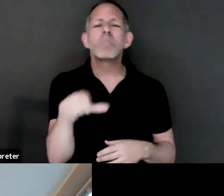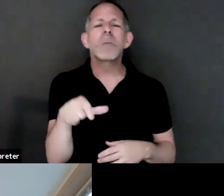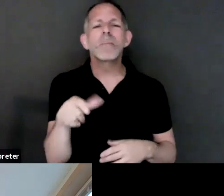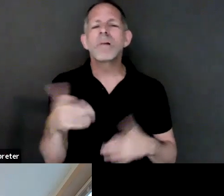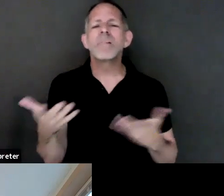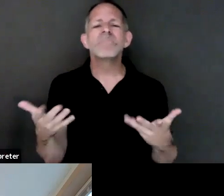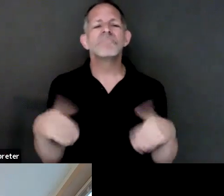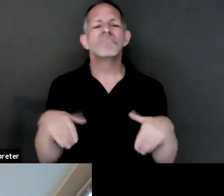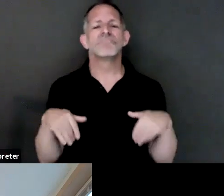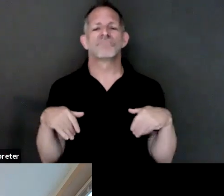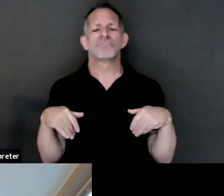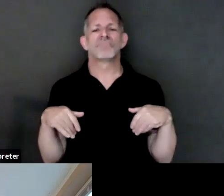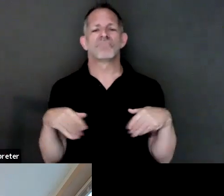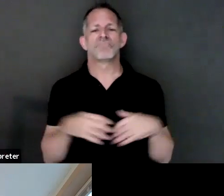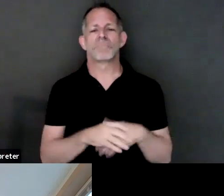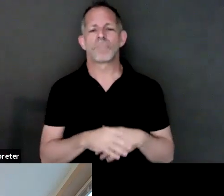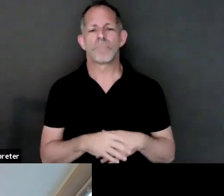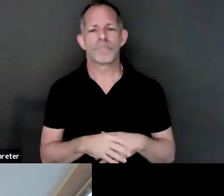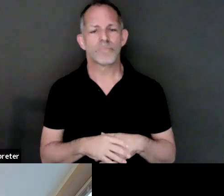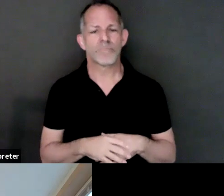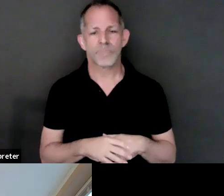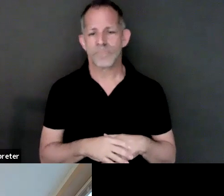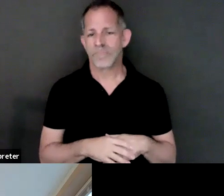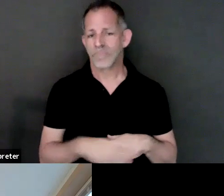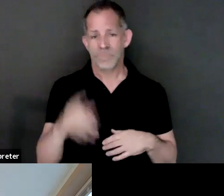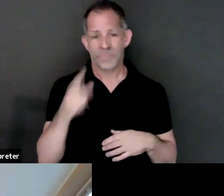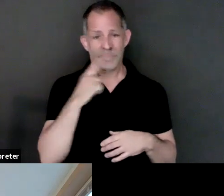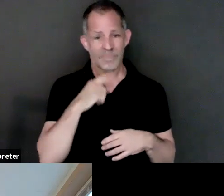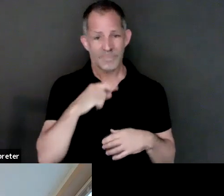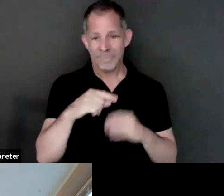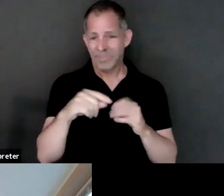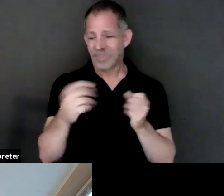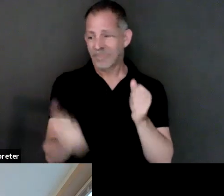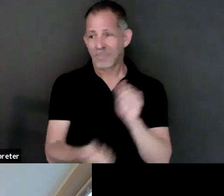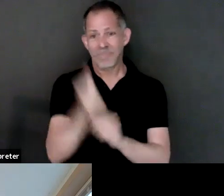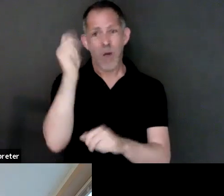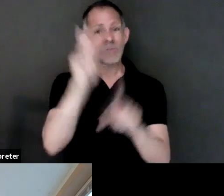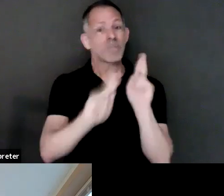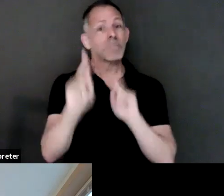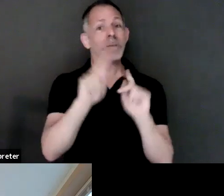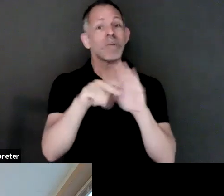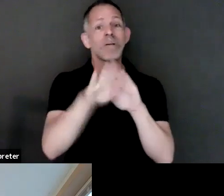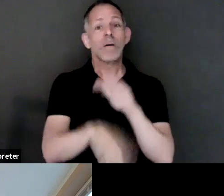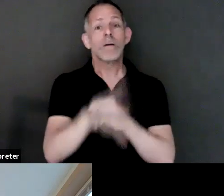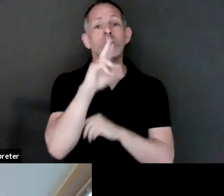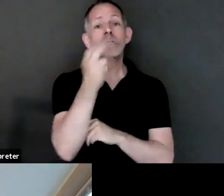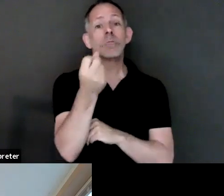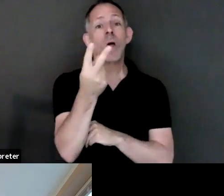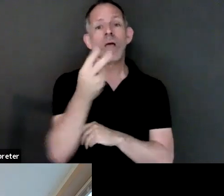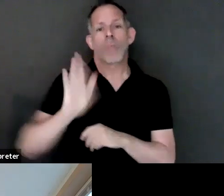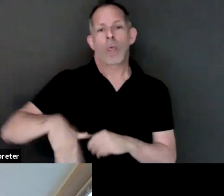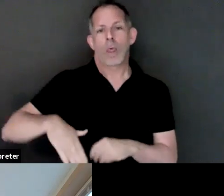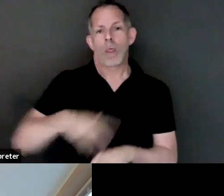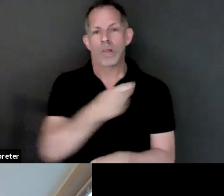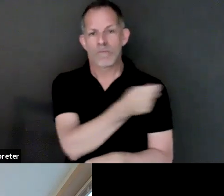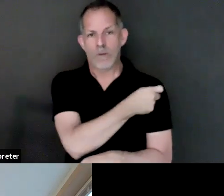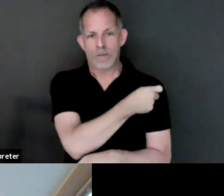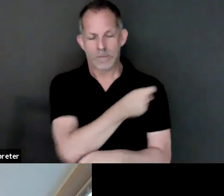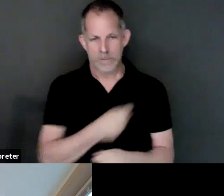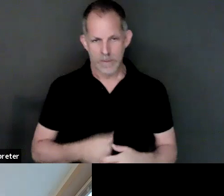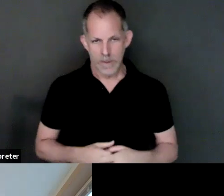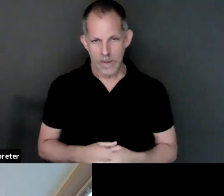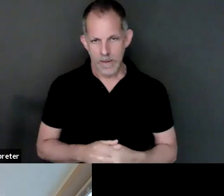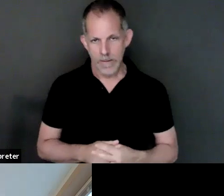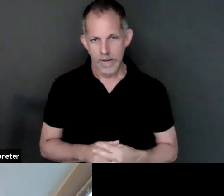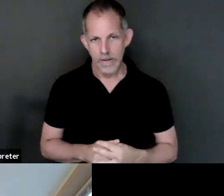in the county who are eligible for vaccination. Reduced implementation of prevention measures over the past couple of months,